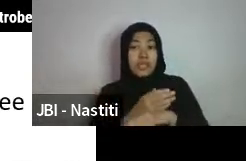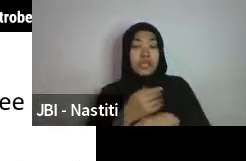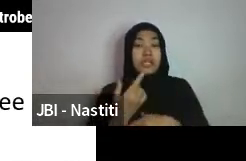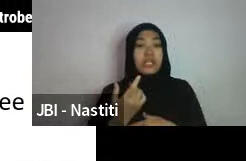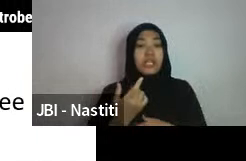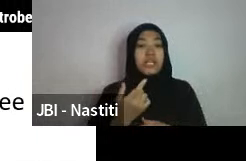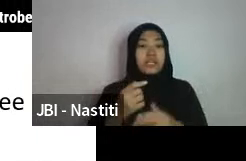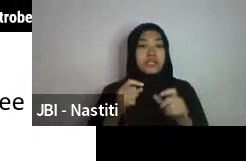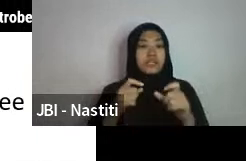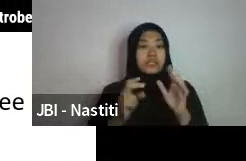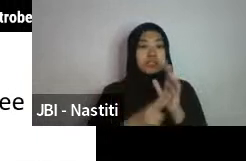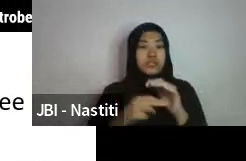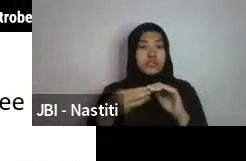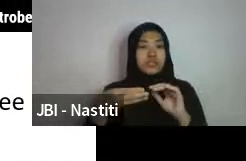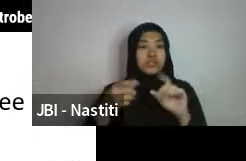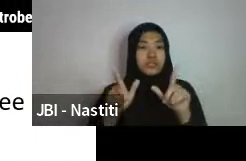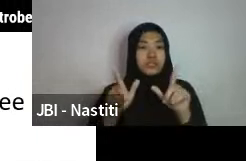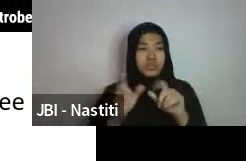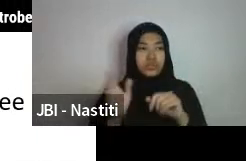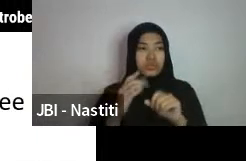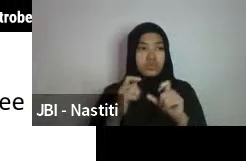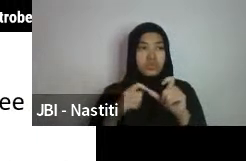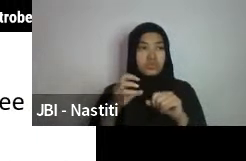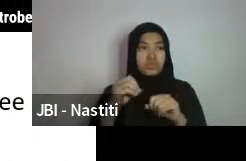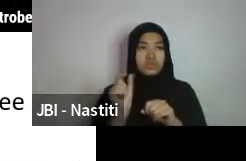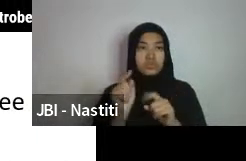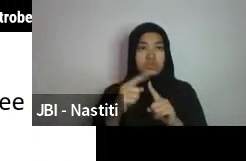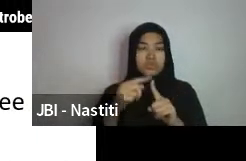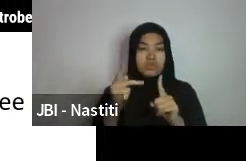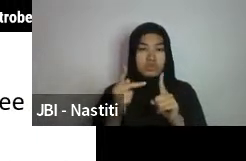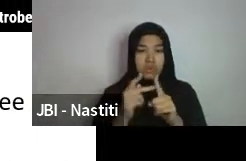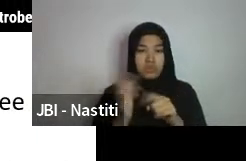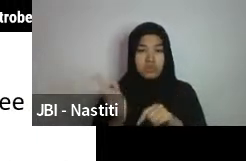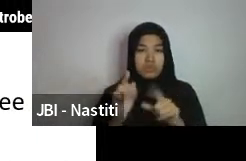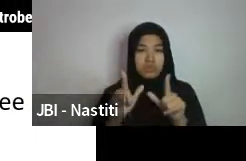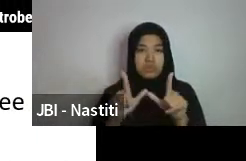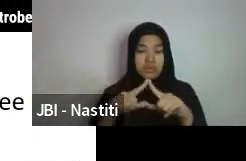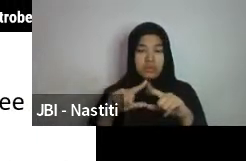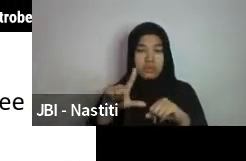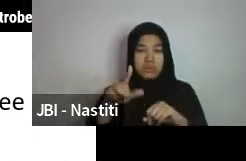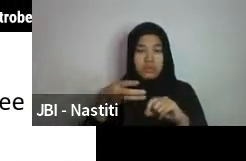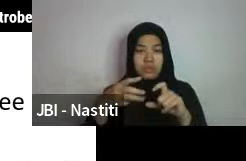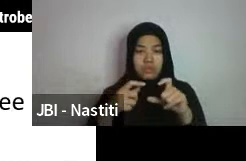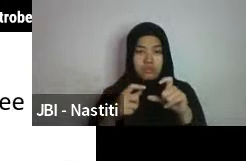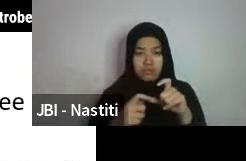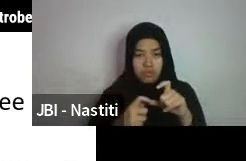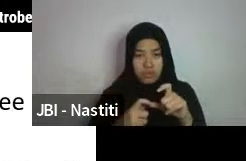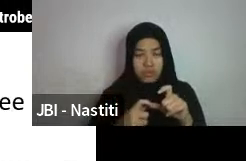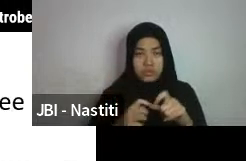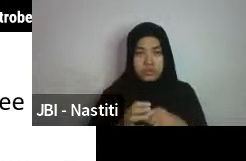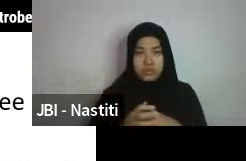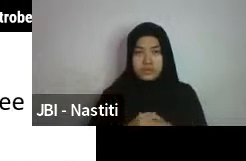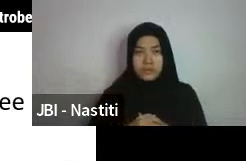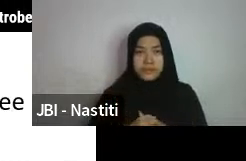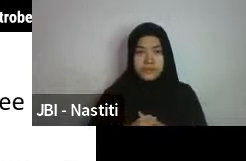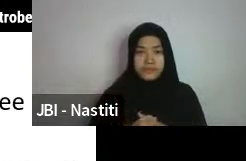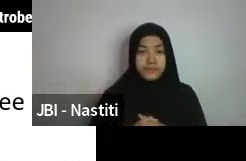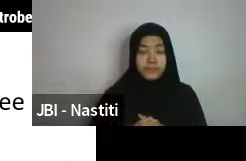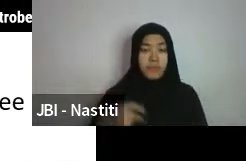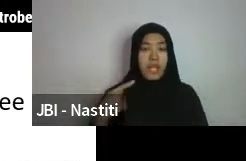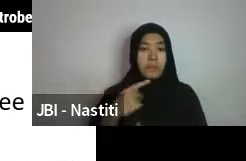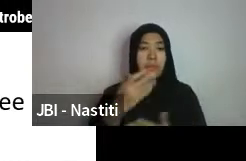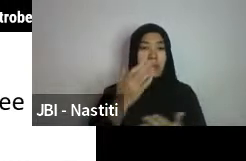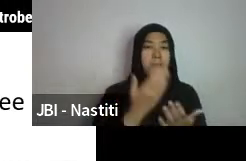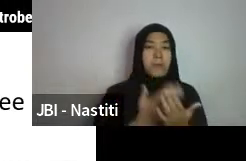attitude survey, we asked participants to indicate their level of agreement to a set of statements using a 10-point